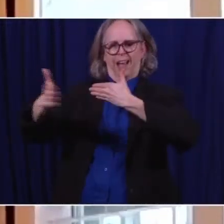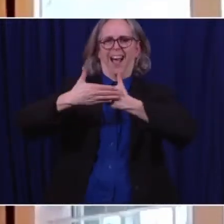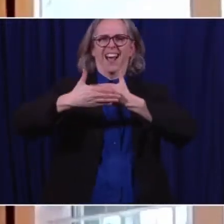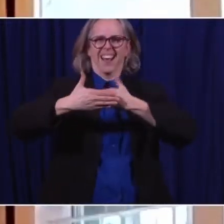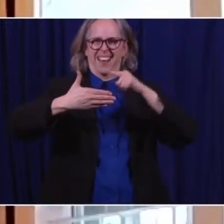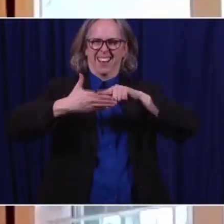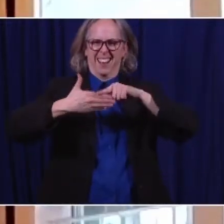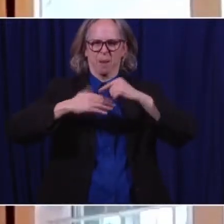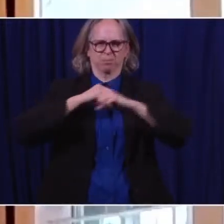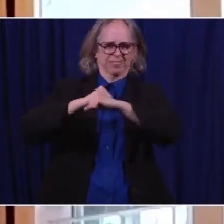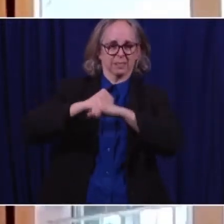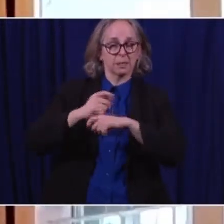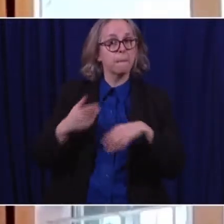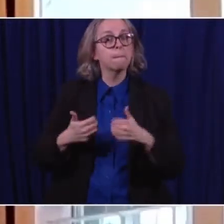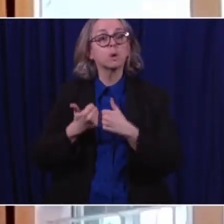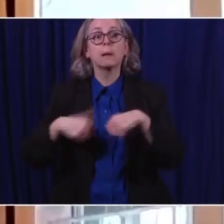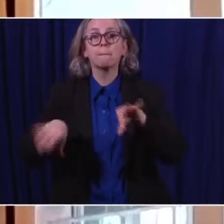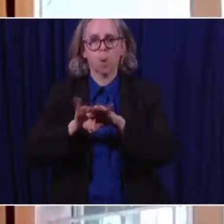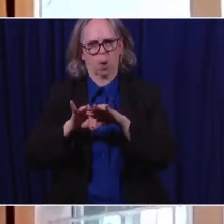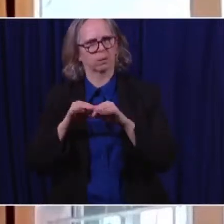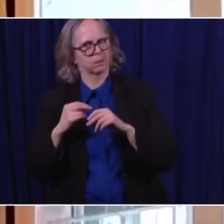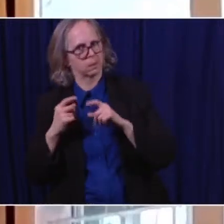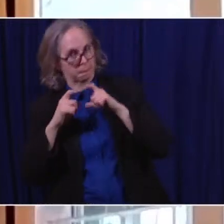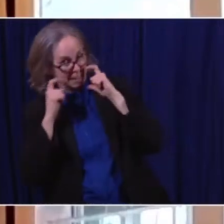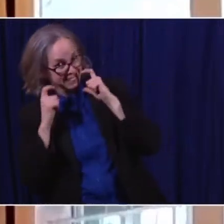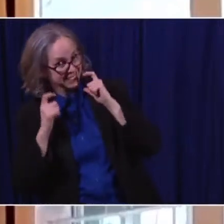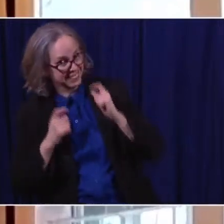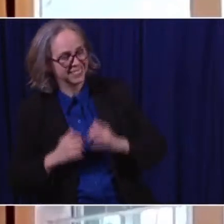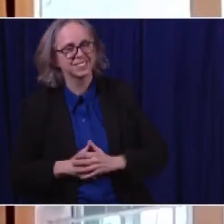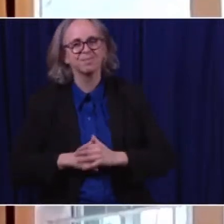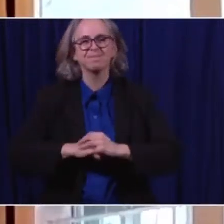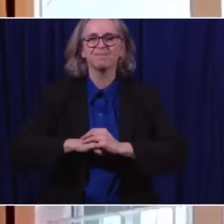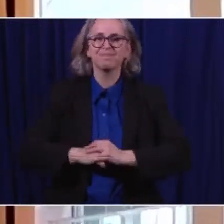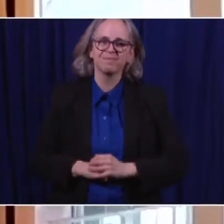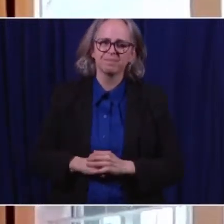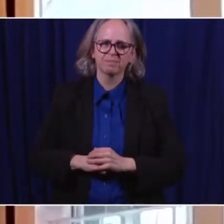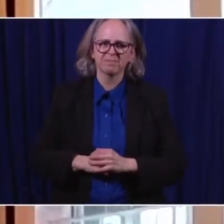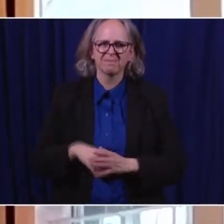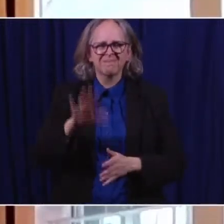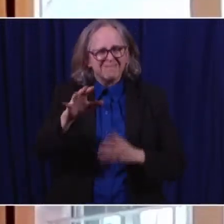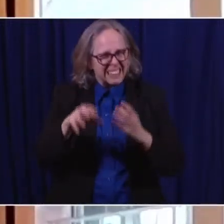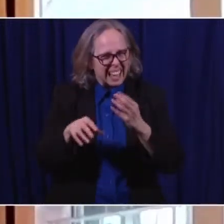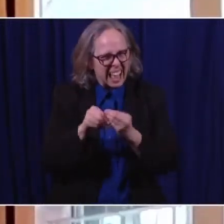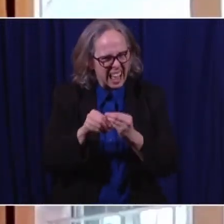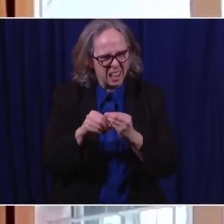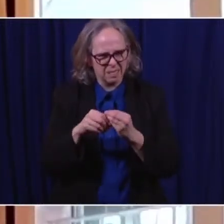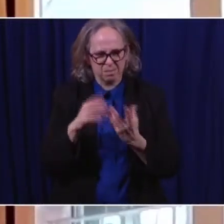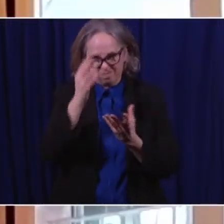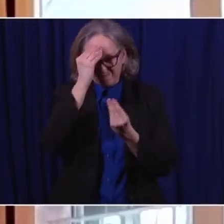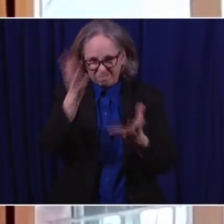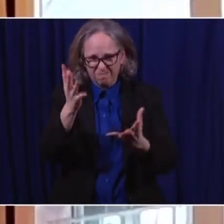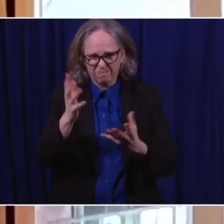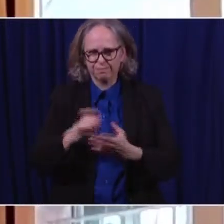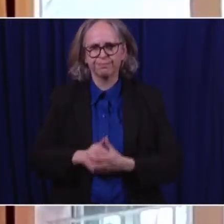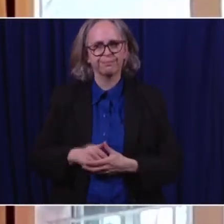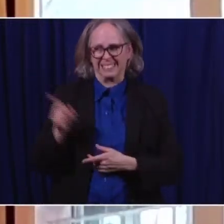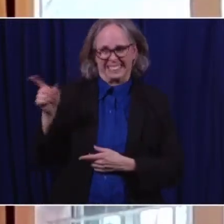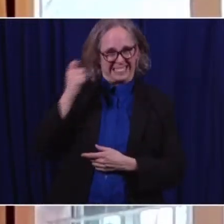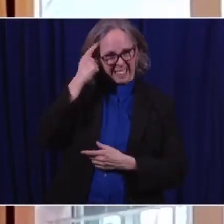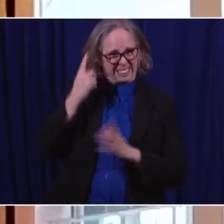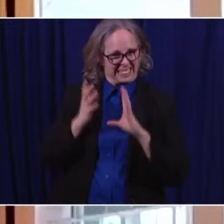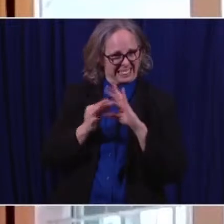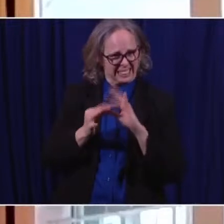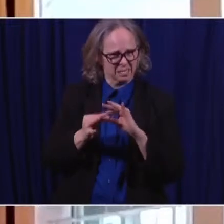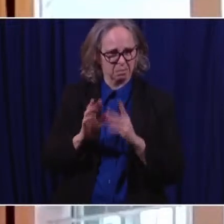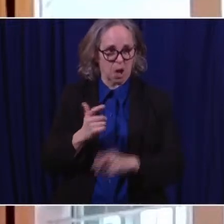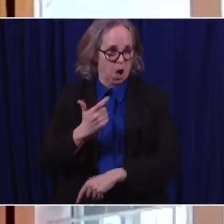do work. I'll also add that the governor's absolutely correct. The first dose of vaccine does have a